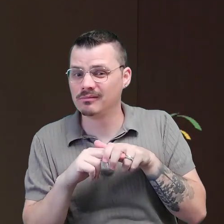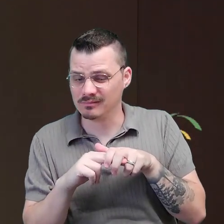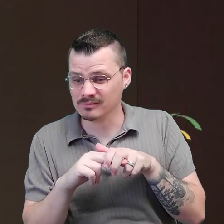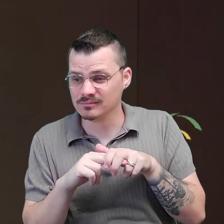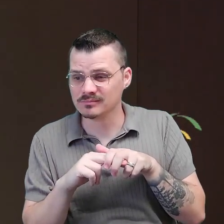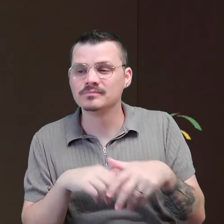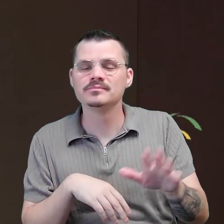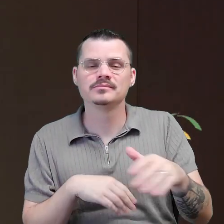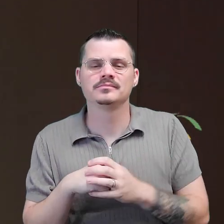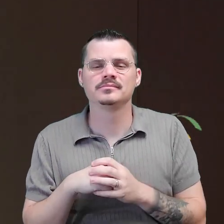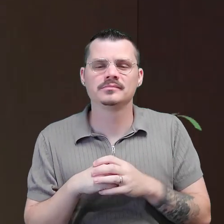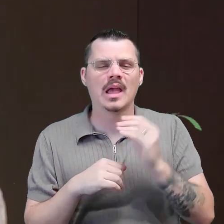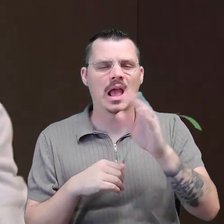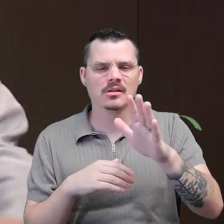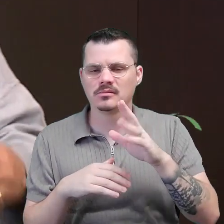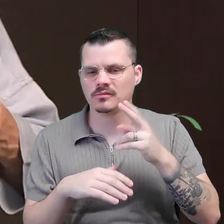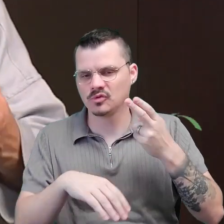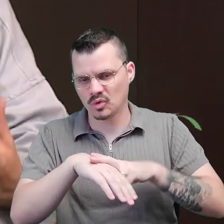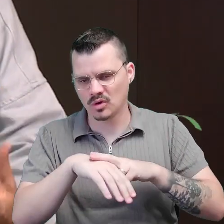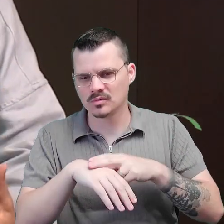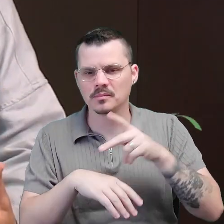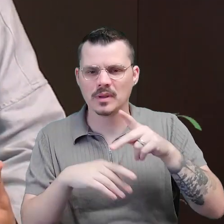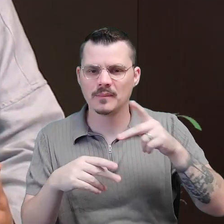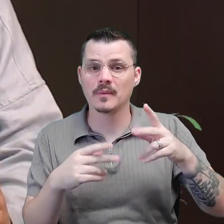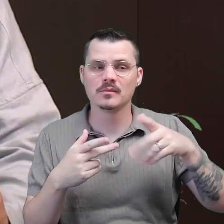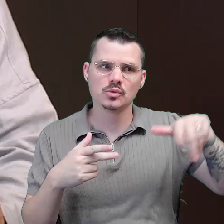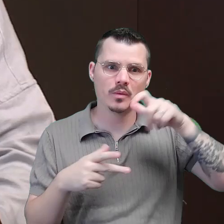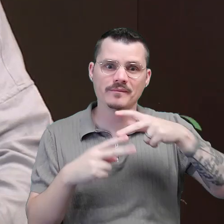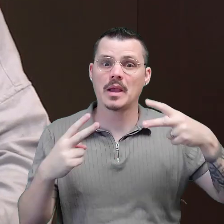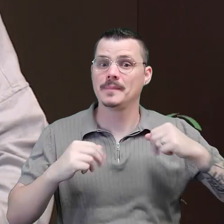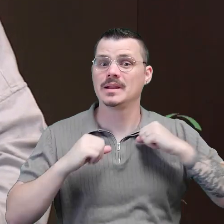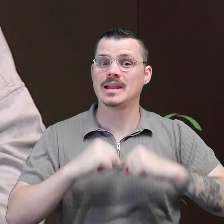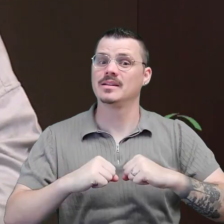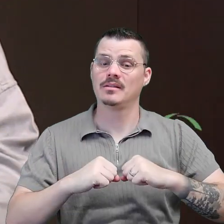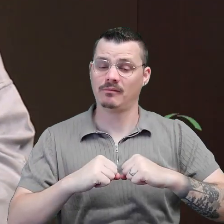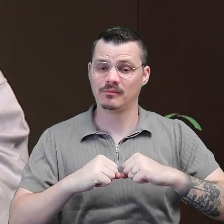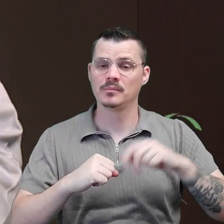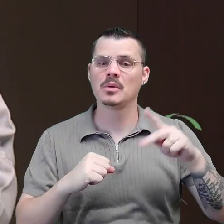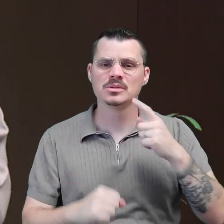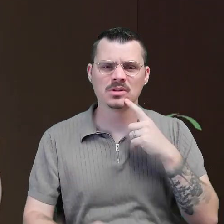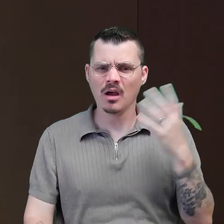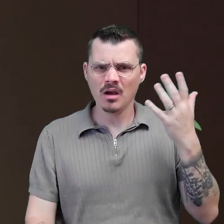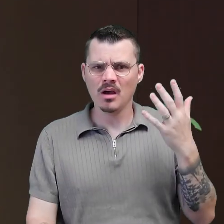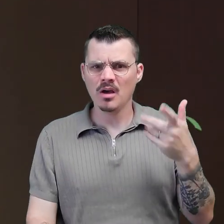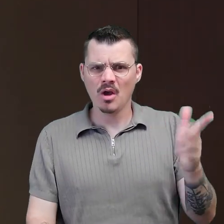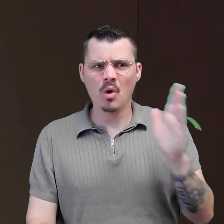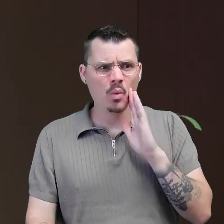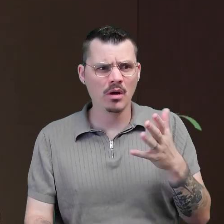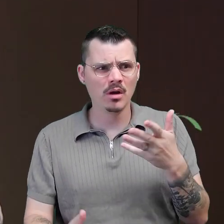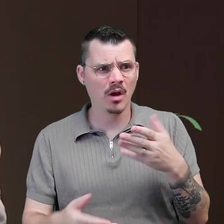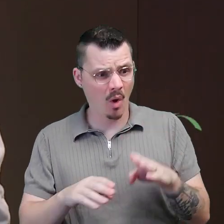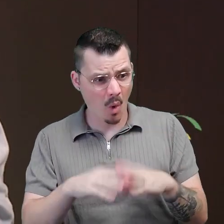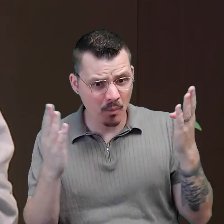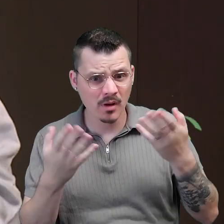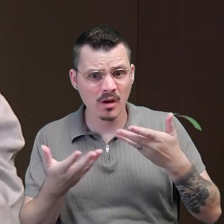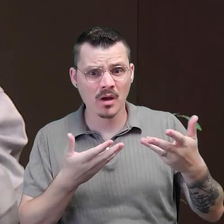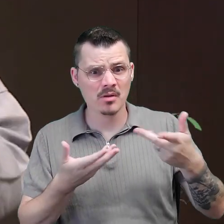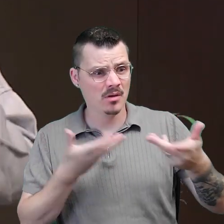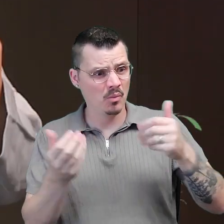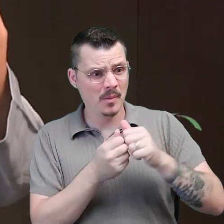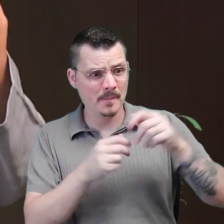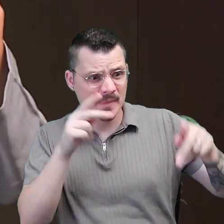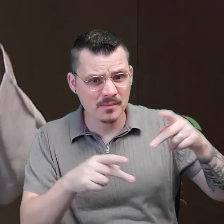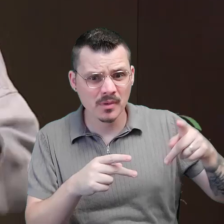And then, of course, and this is a very protective stance, people are saying, people will be dealing with the public, they'll have to